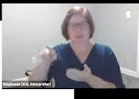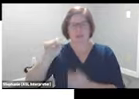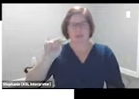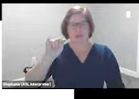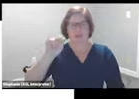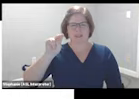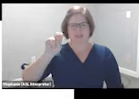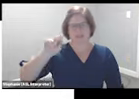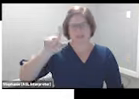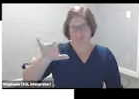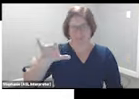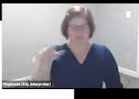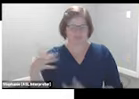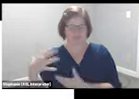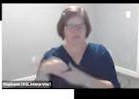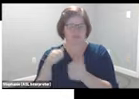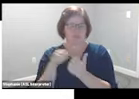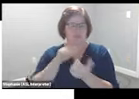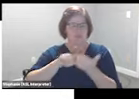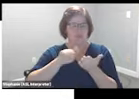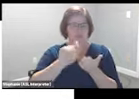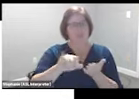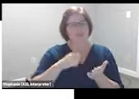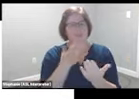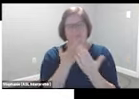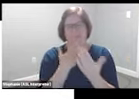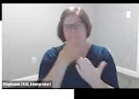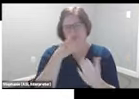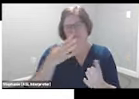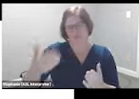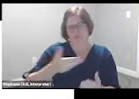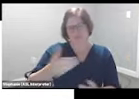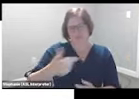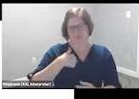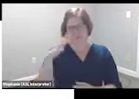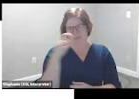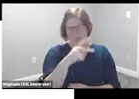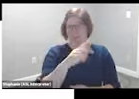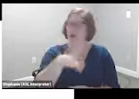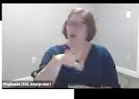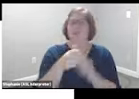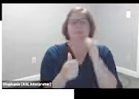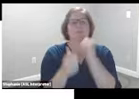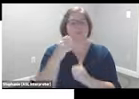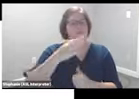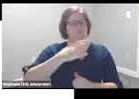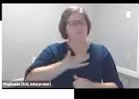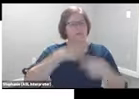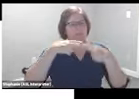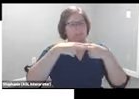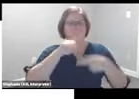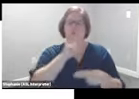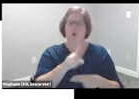to have Anna invite me back. Most of my slides, just so everyone knows, are actually plain text. There are a couple of instances